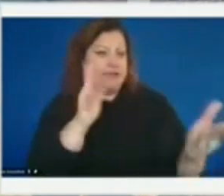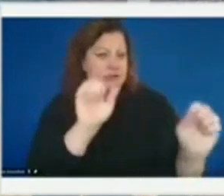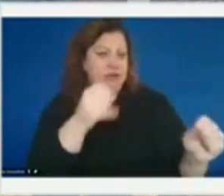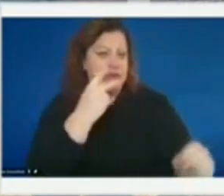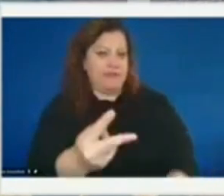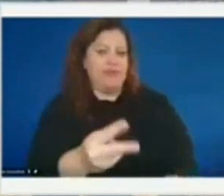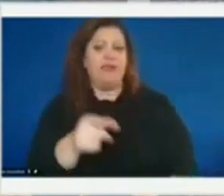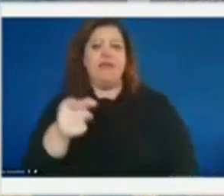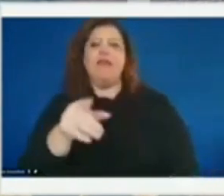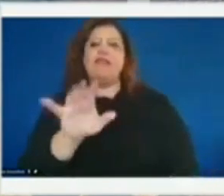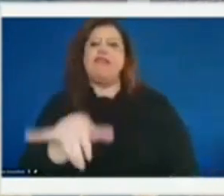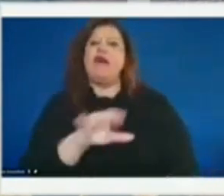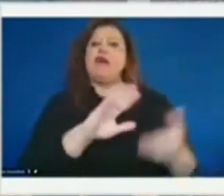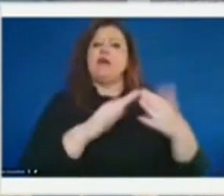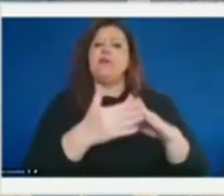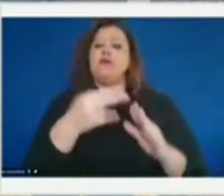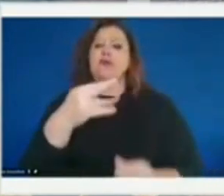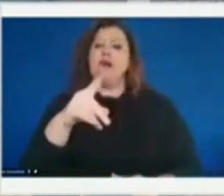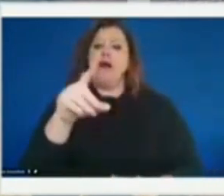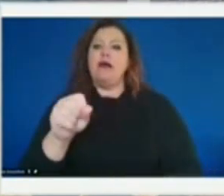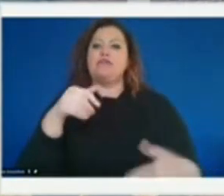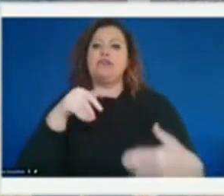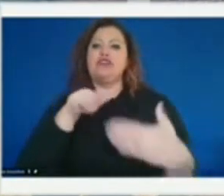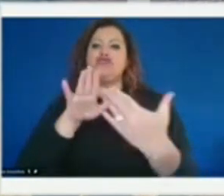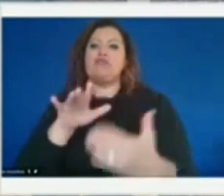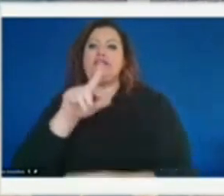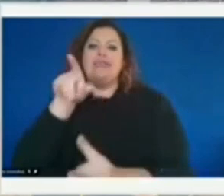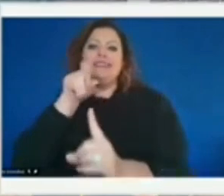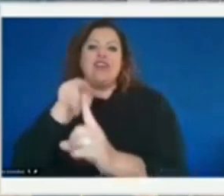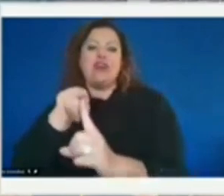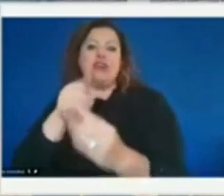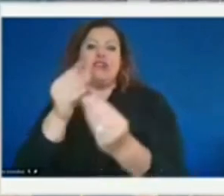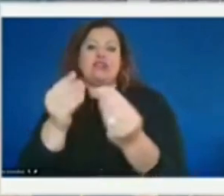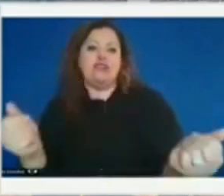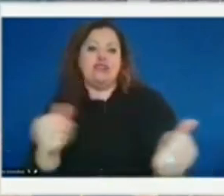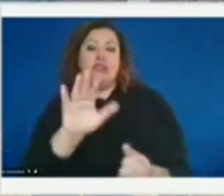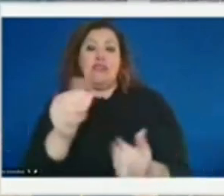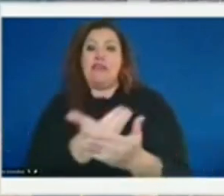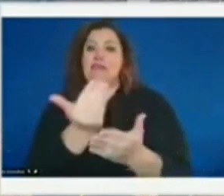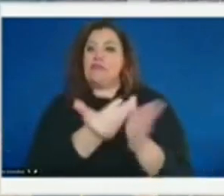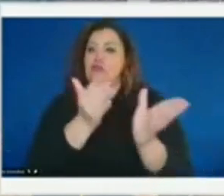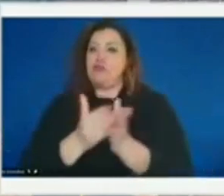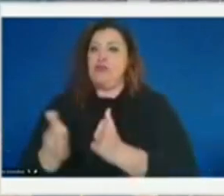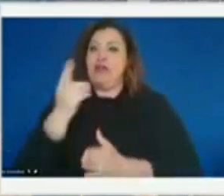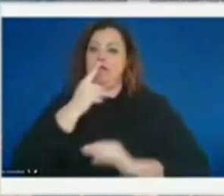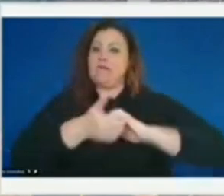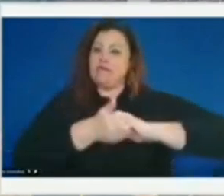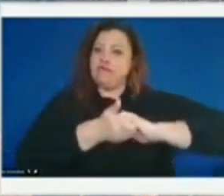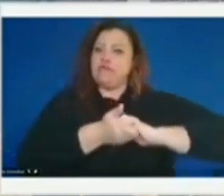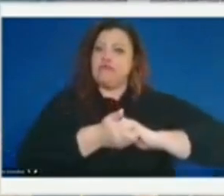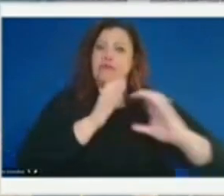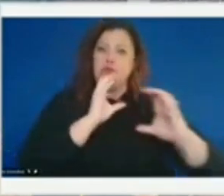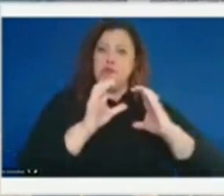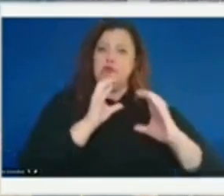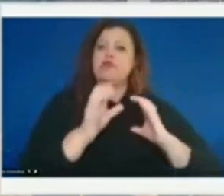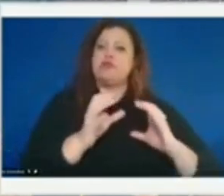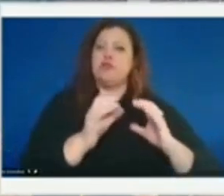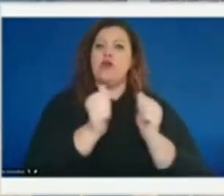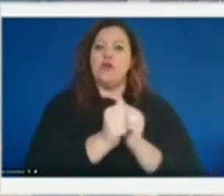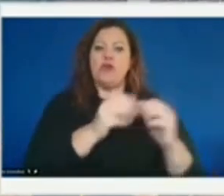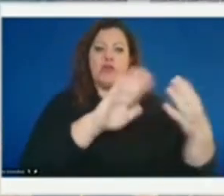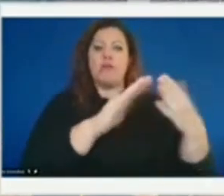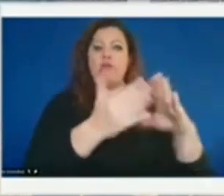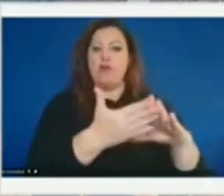Addressing Targeted Solutions is a new initiative designed to increase communication and collaboration with the community to